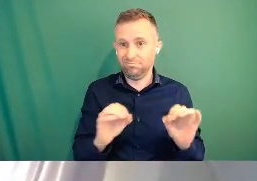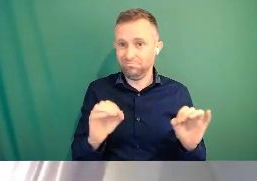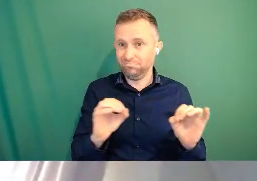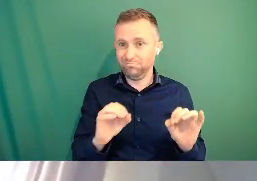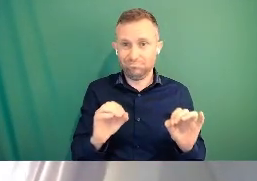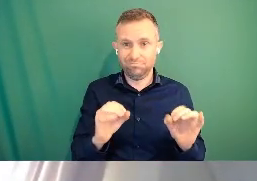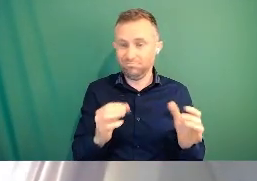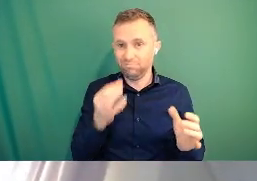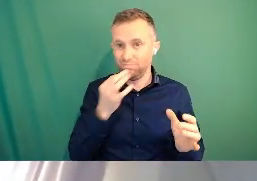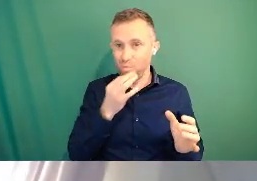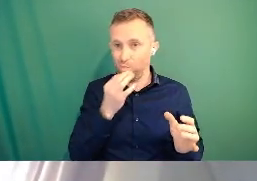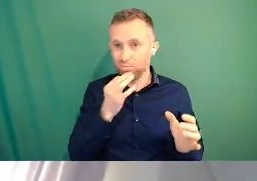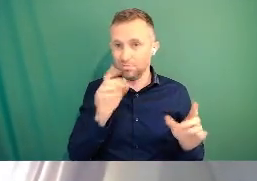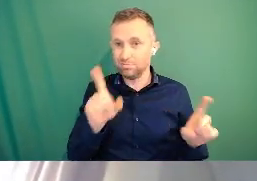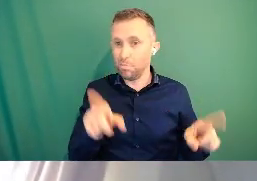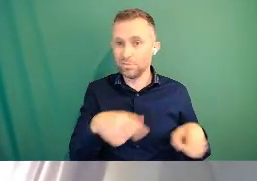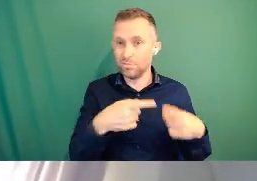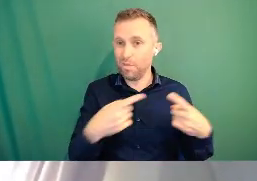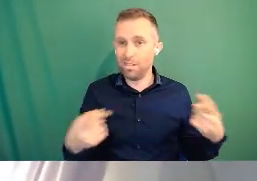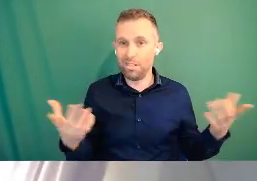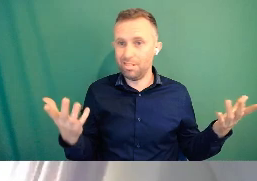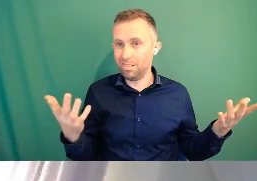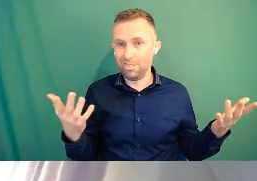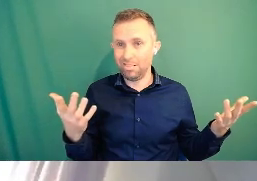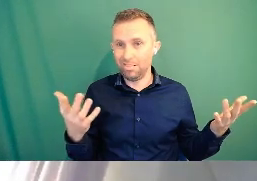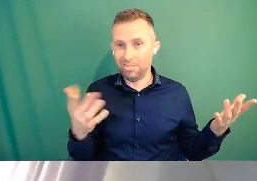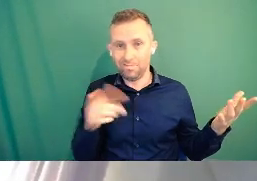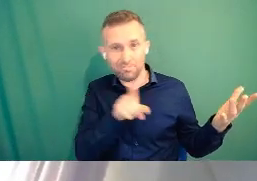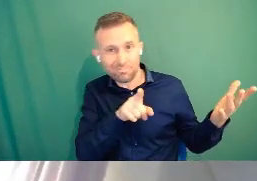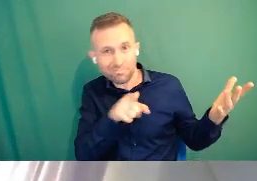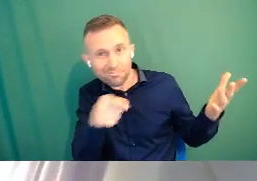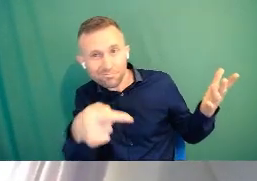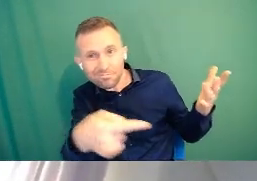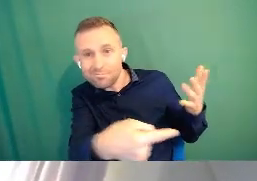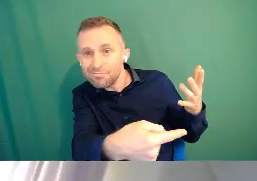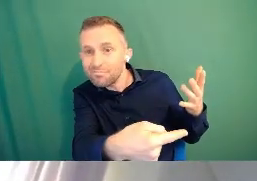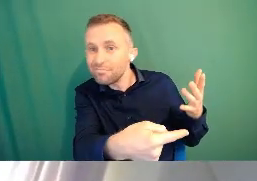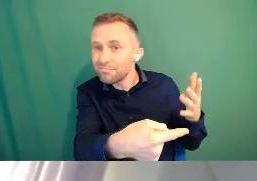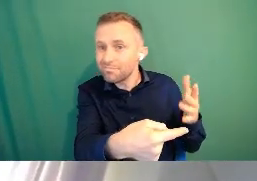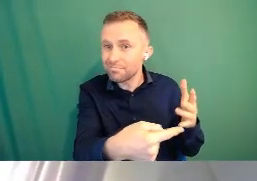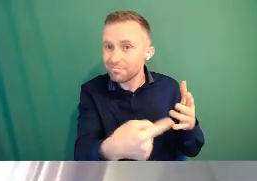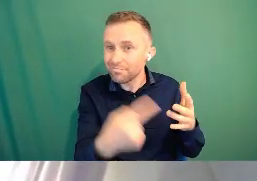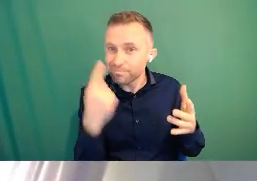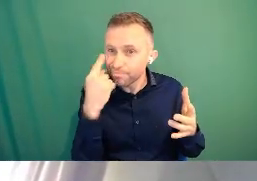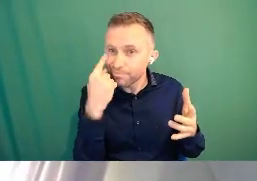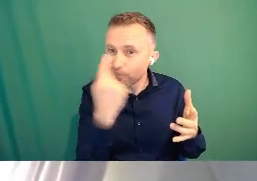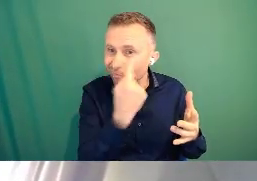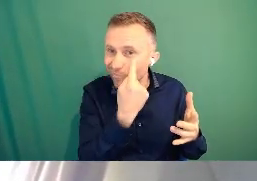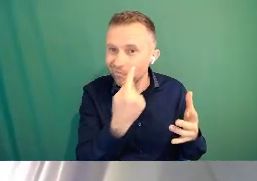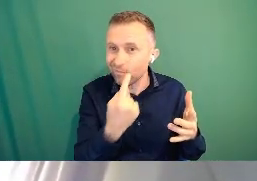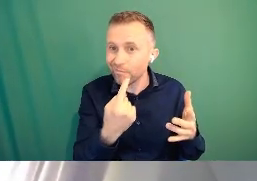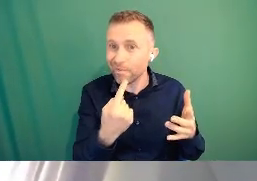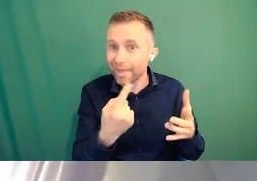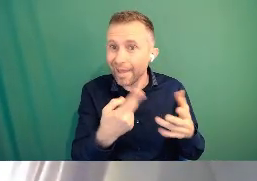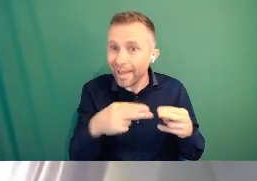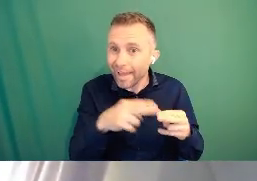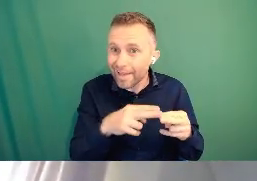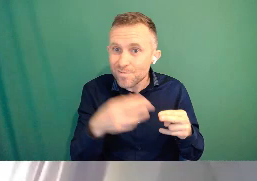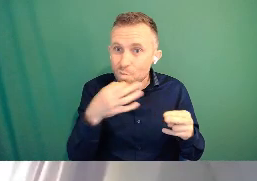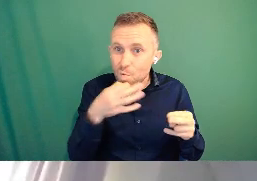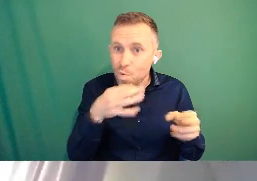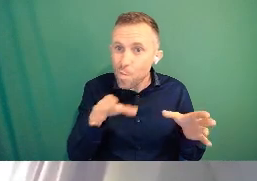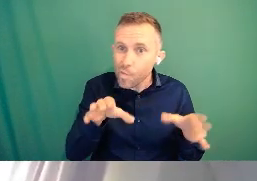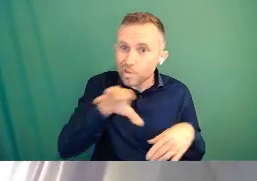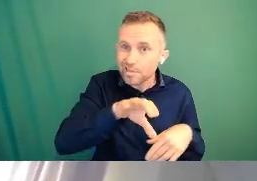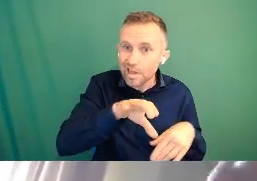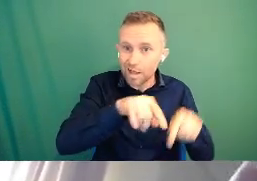So there's no historical evidence that it ever would have had water. And those of you who have visited the site, you can see at the